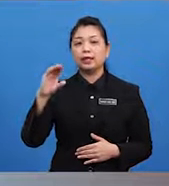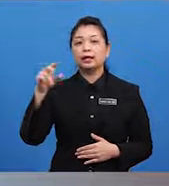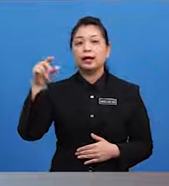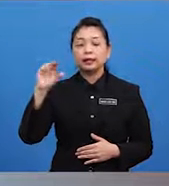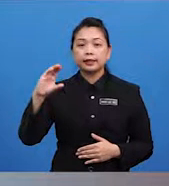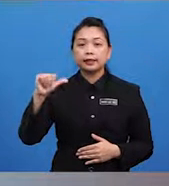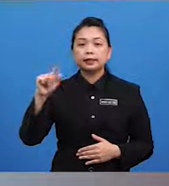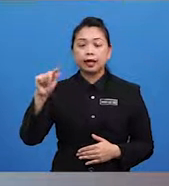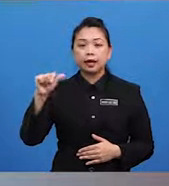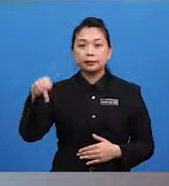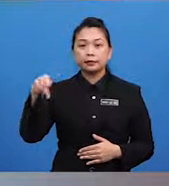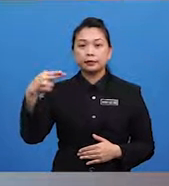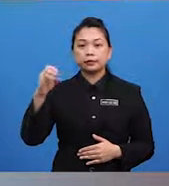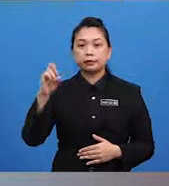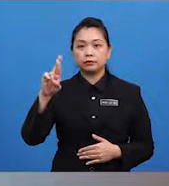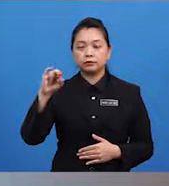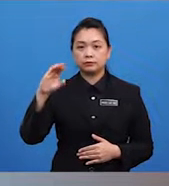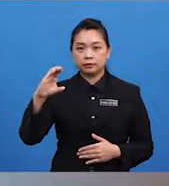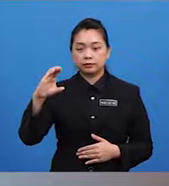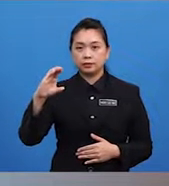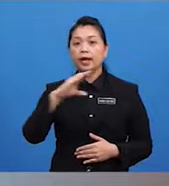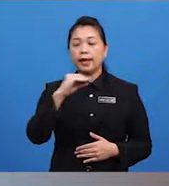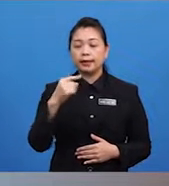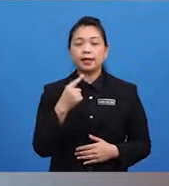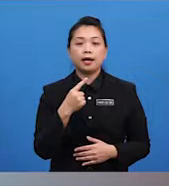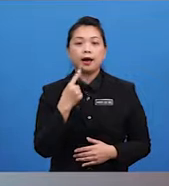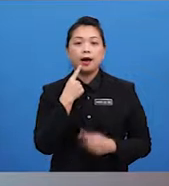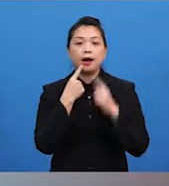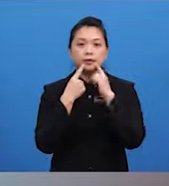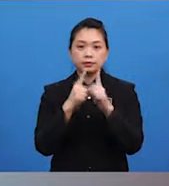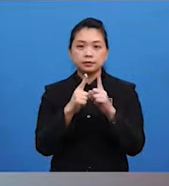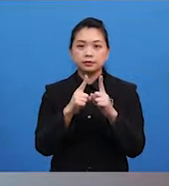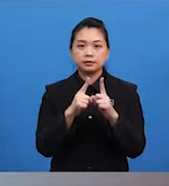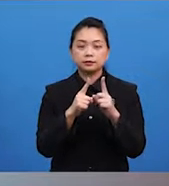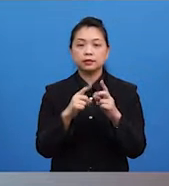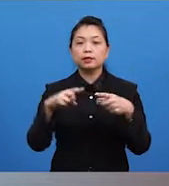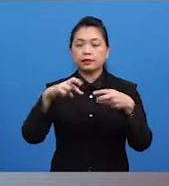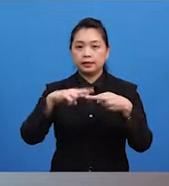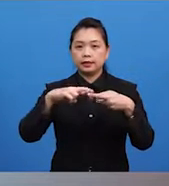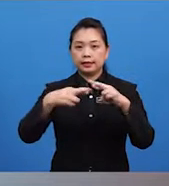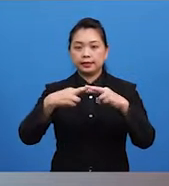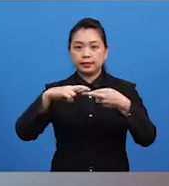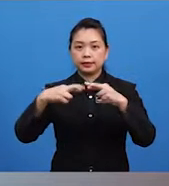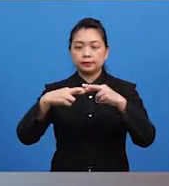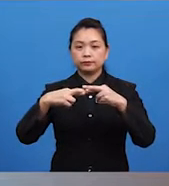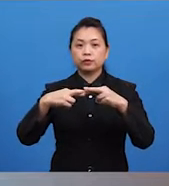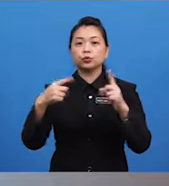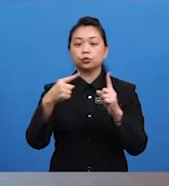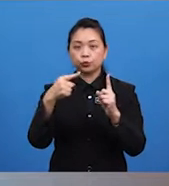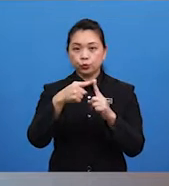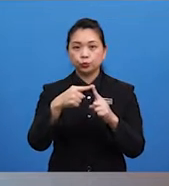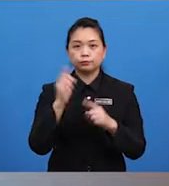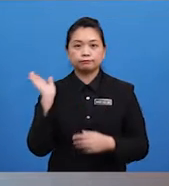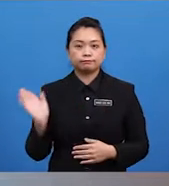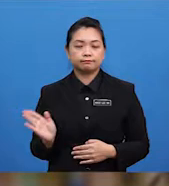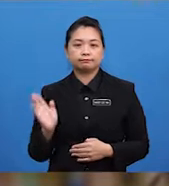and most importantly, to answer questions related to anaphoric and cataphoric references.